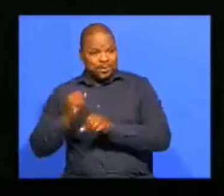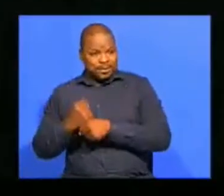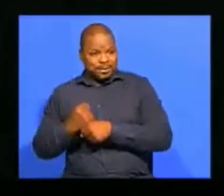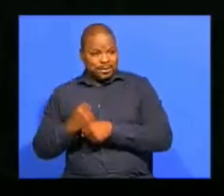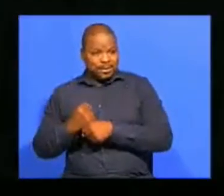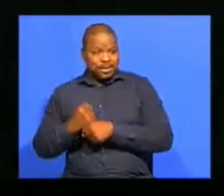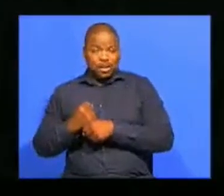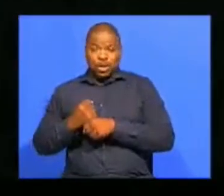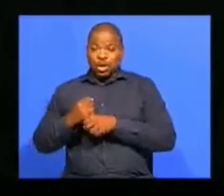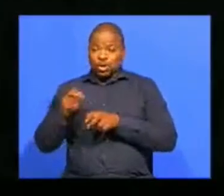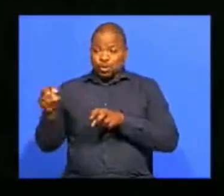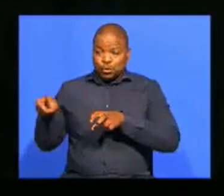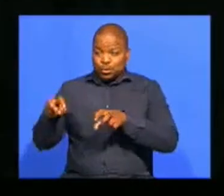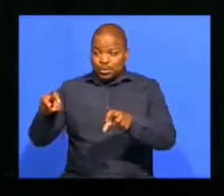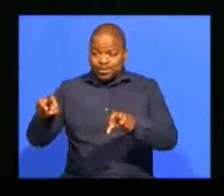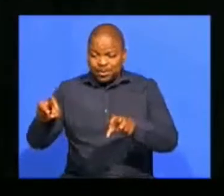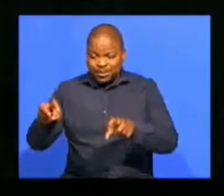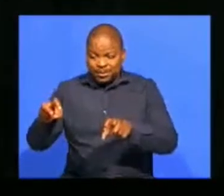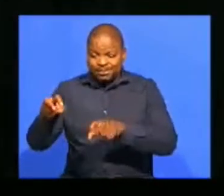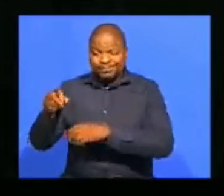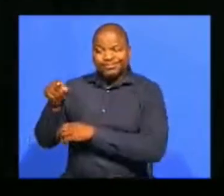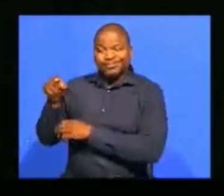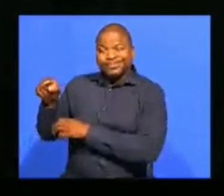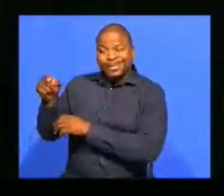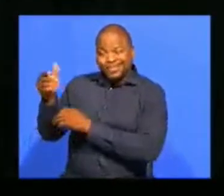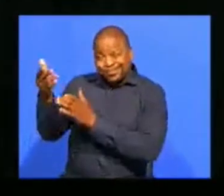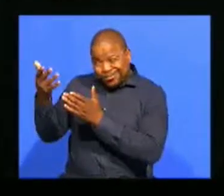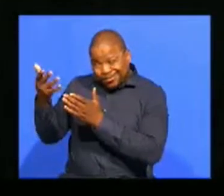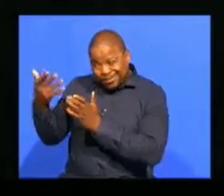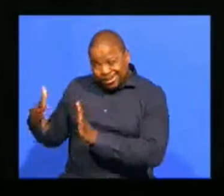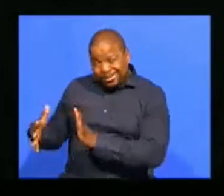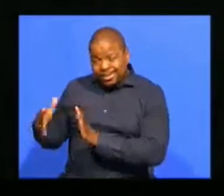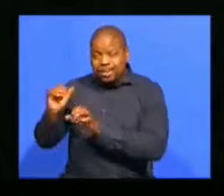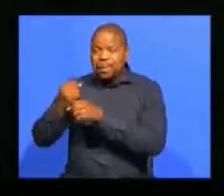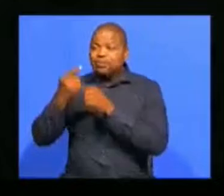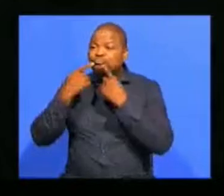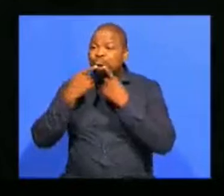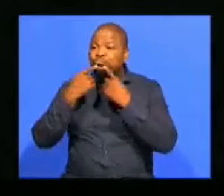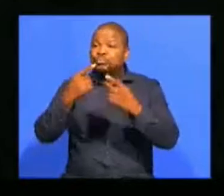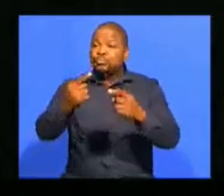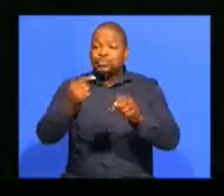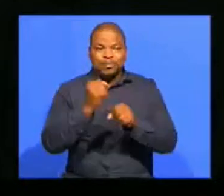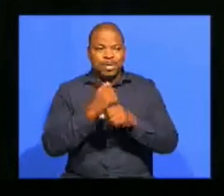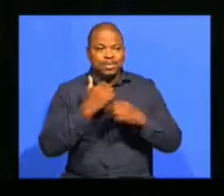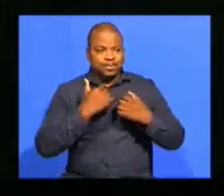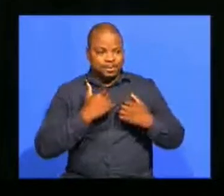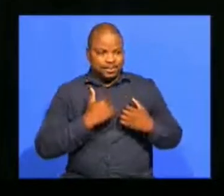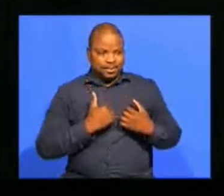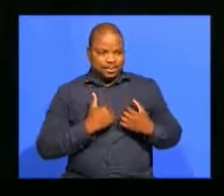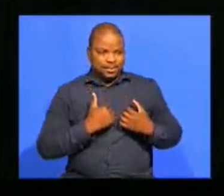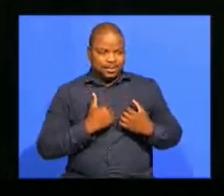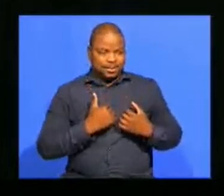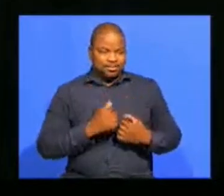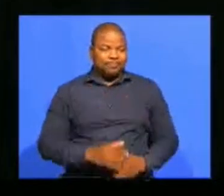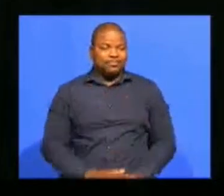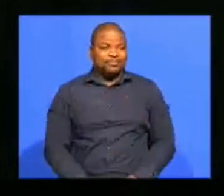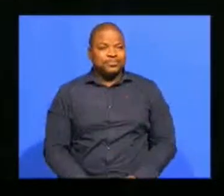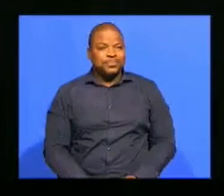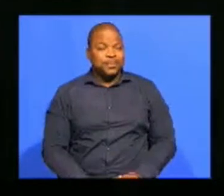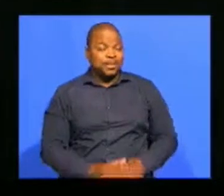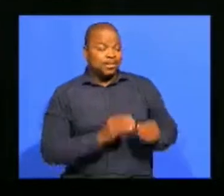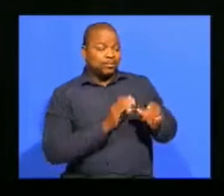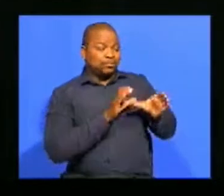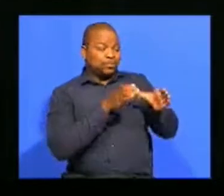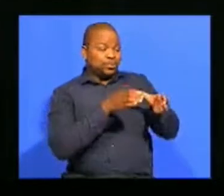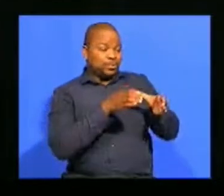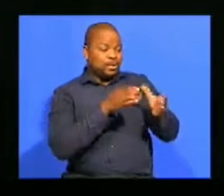the area of tourism, the Prime Minister just made an announcement which has been an area in